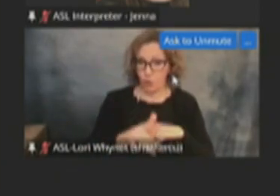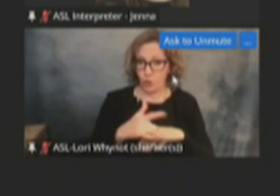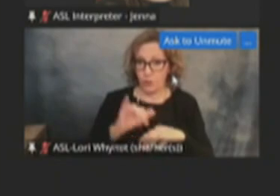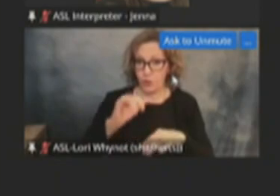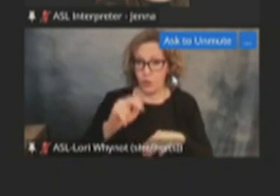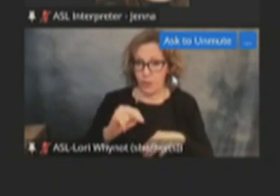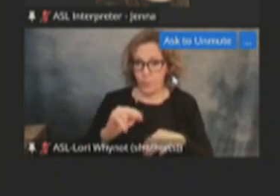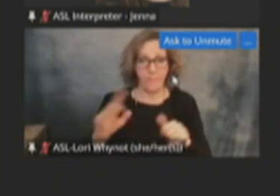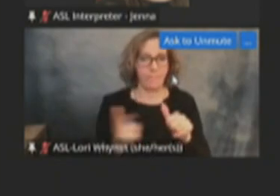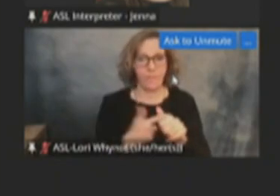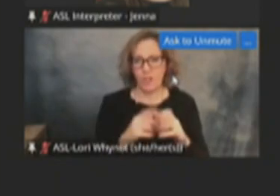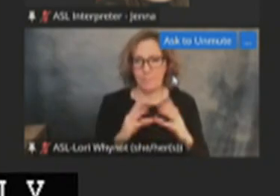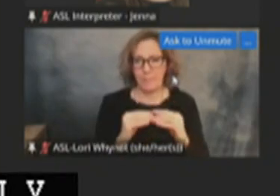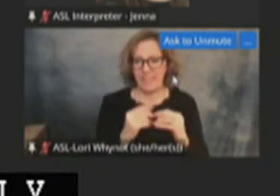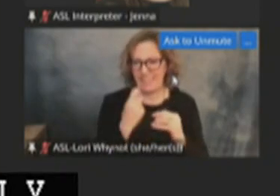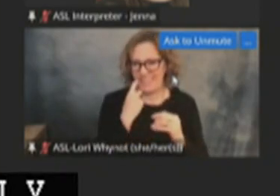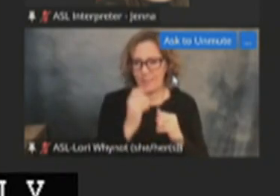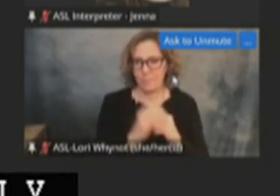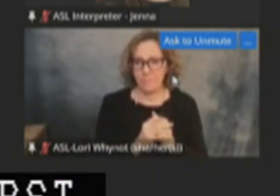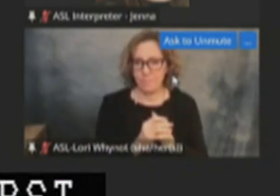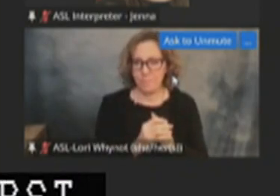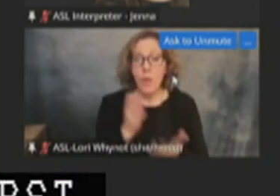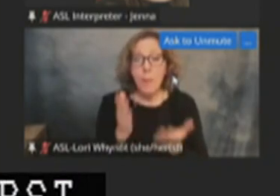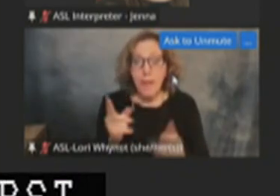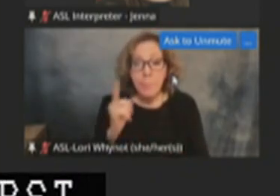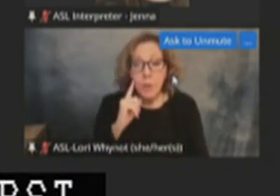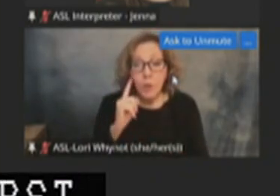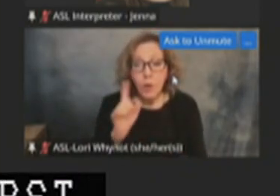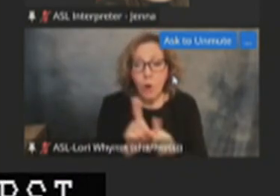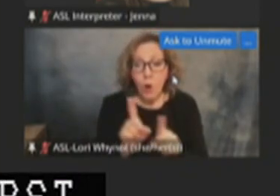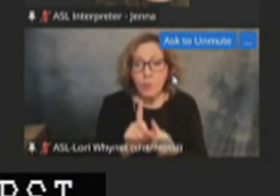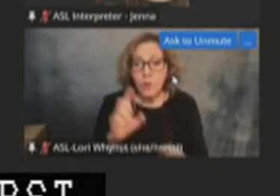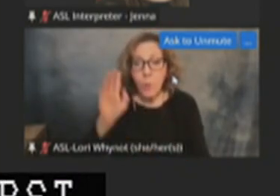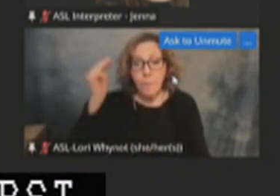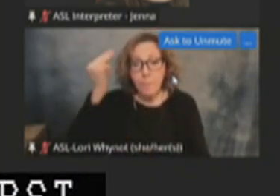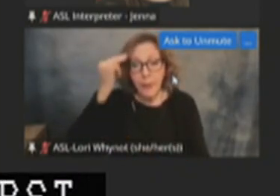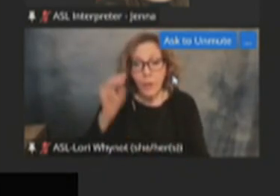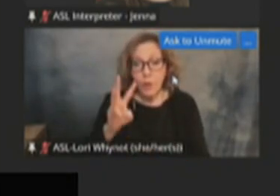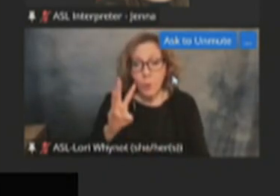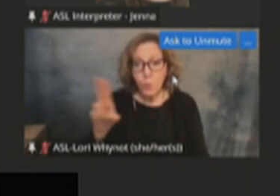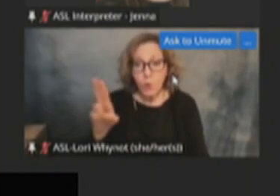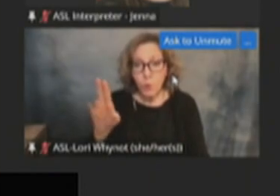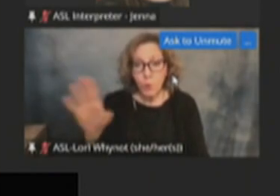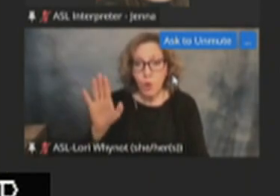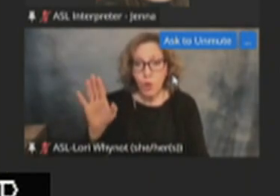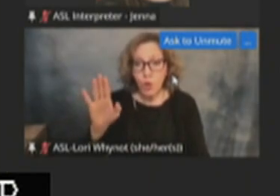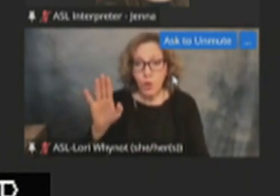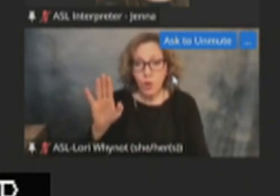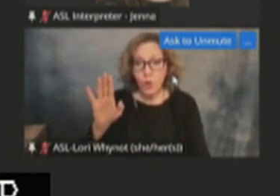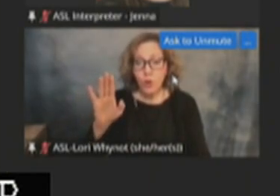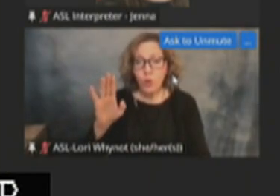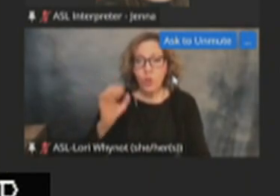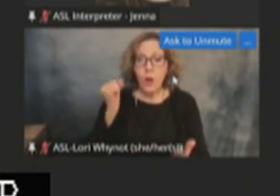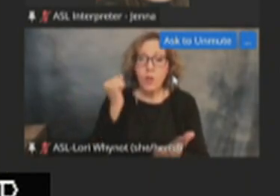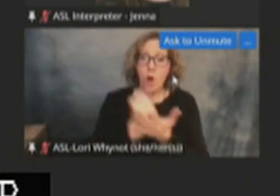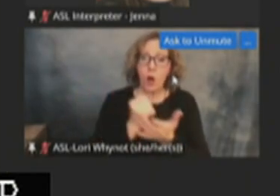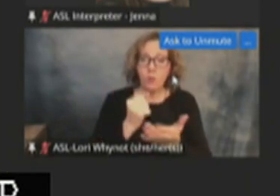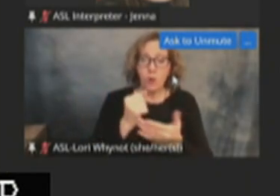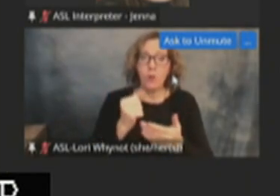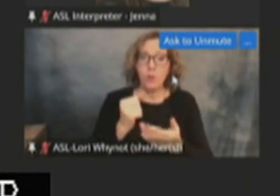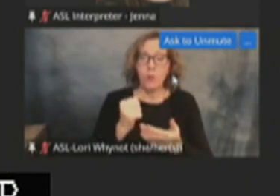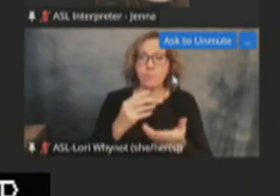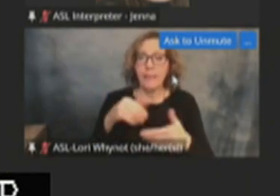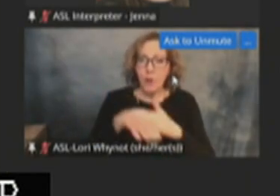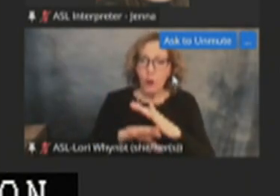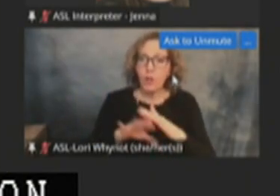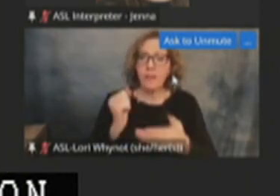2022. You may have heard that Mayor Wu's inauguration celebration was postponed for now because of the surge of Omicron, so we'll update you